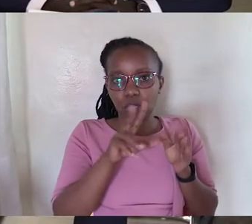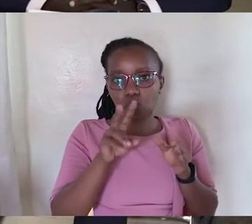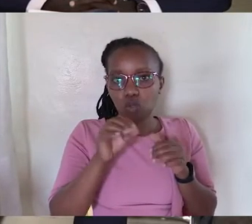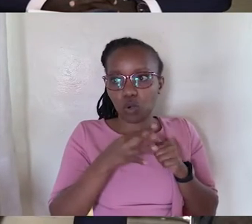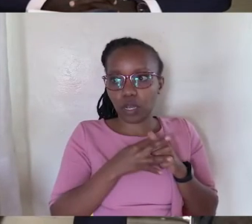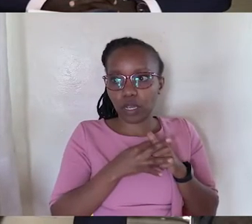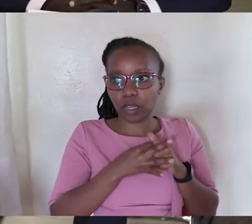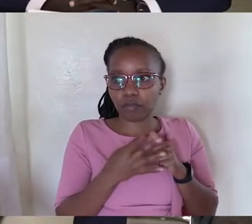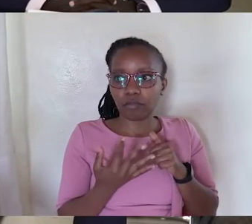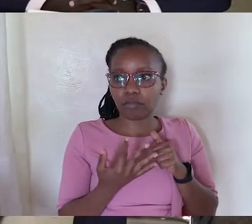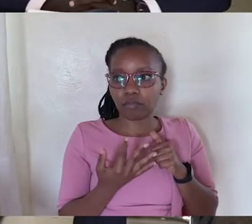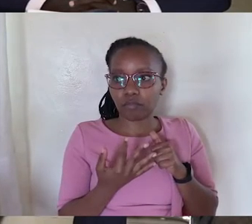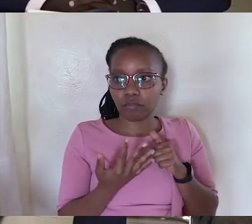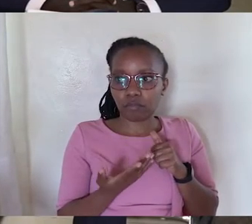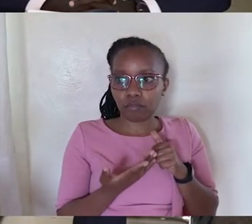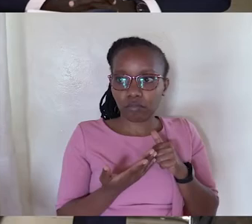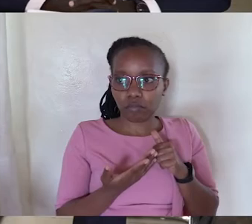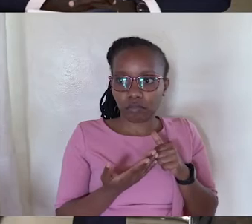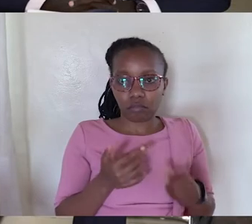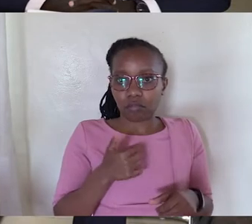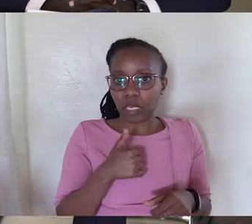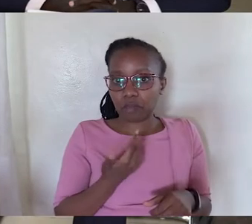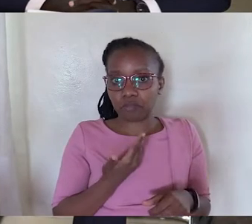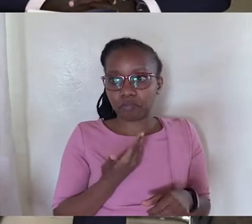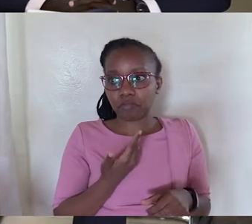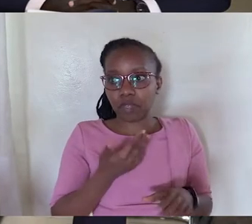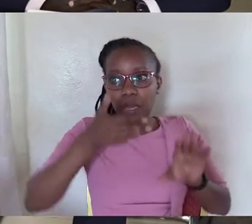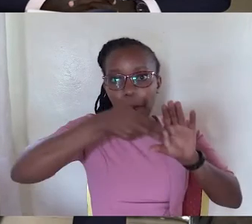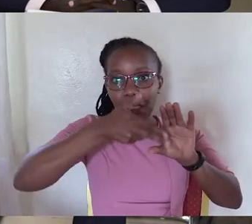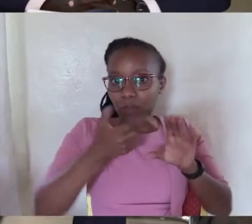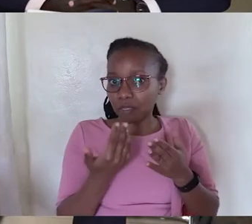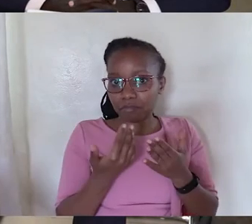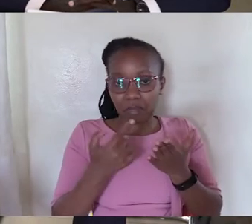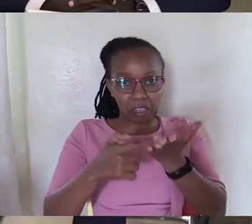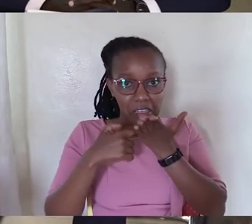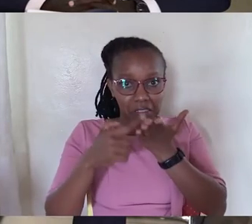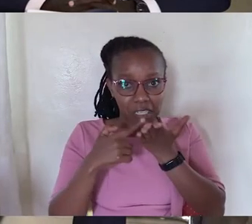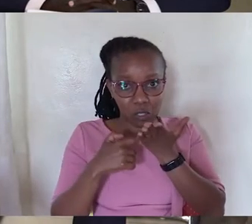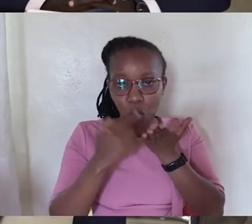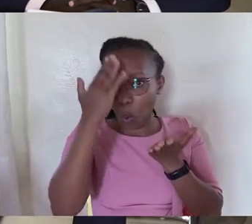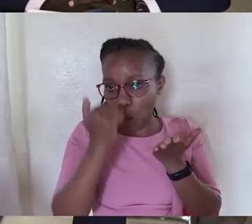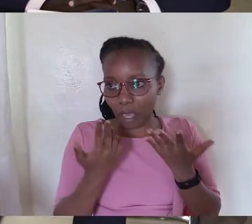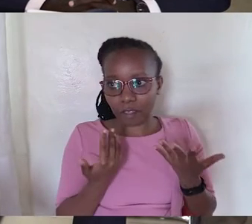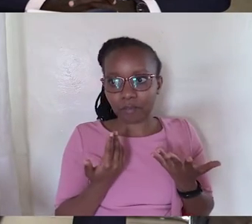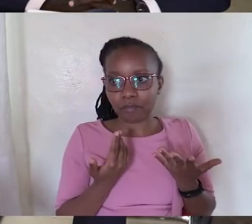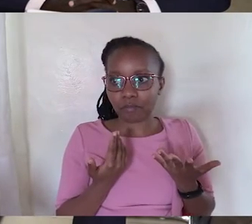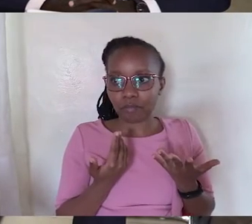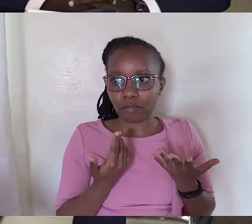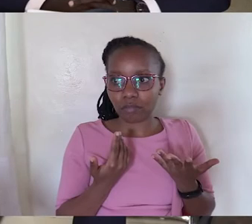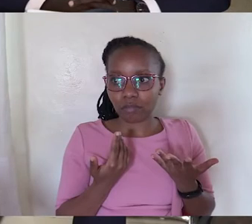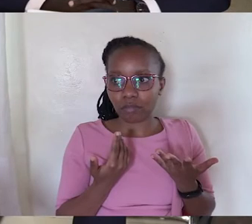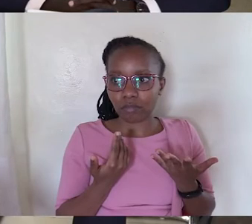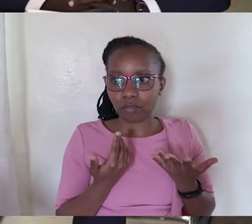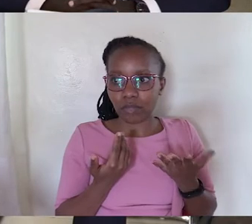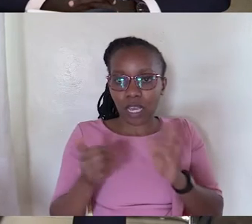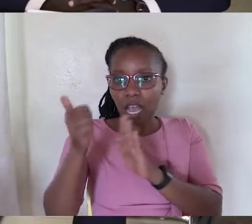2007-2008. And it's amazing that I was brought to be part of this conversation, because it is something that is far, far, far removed from